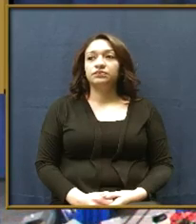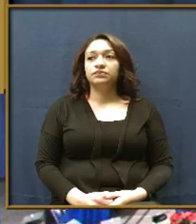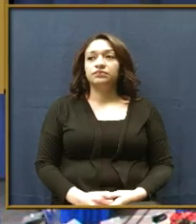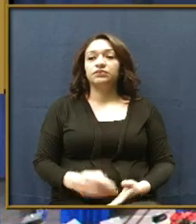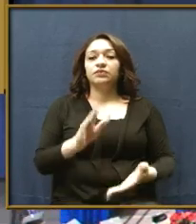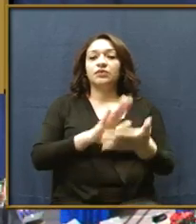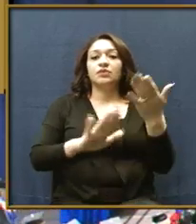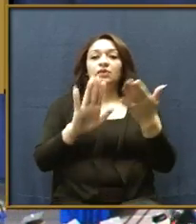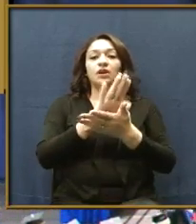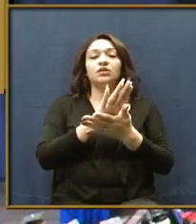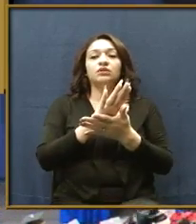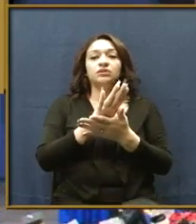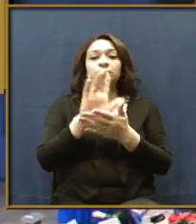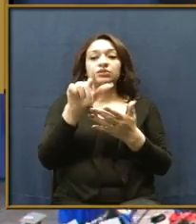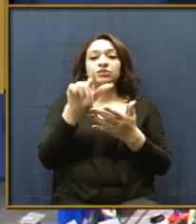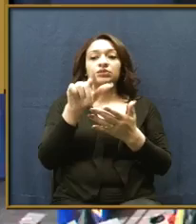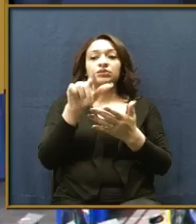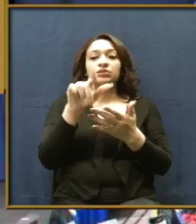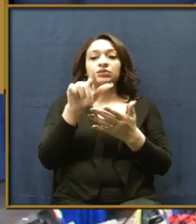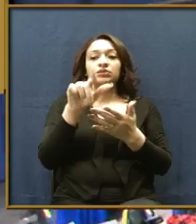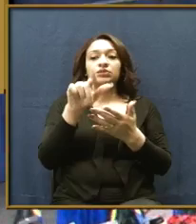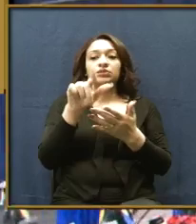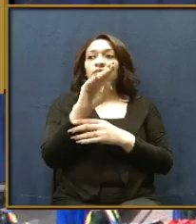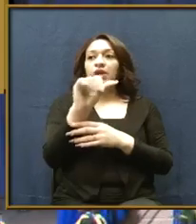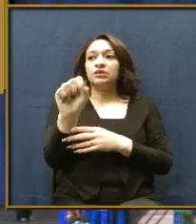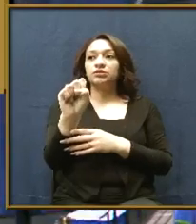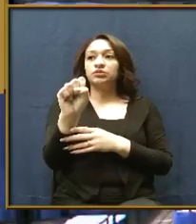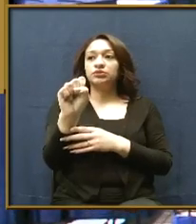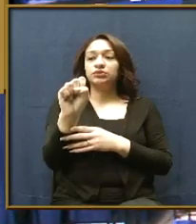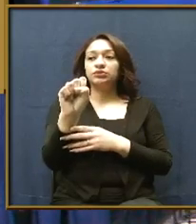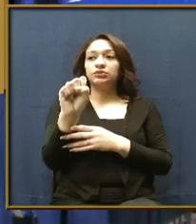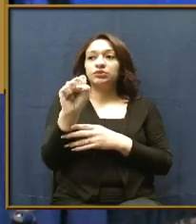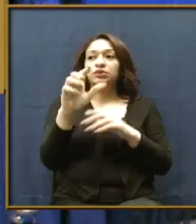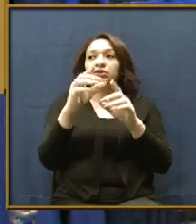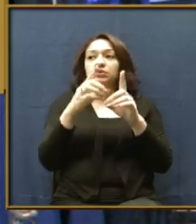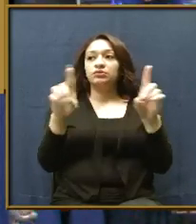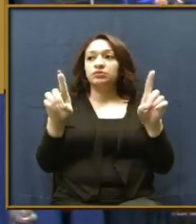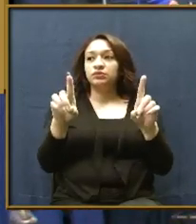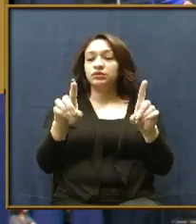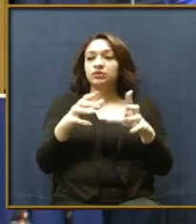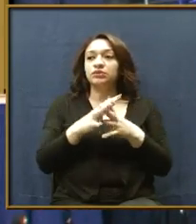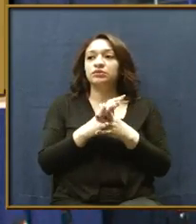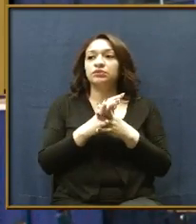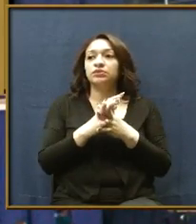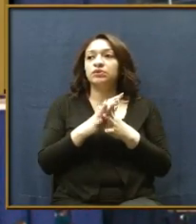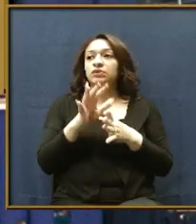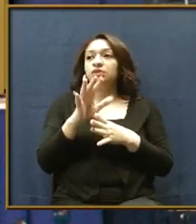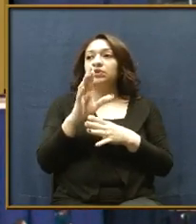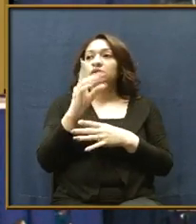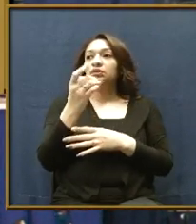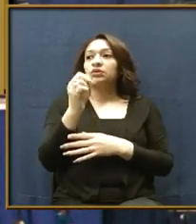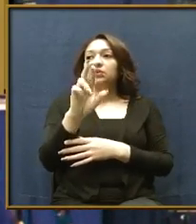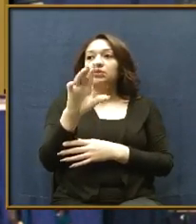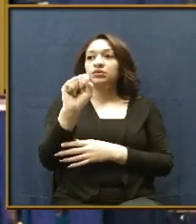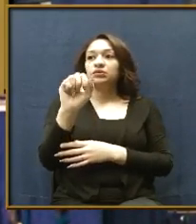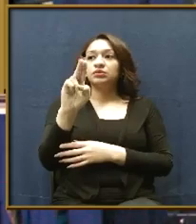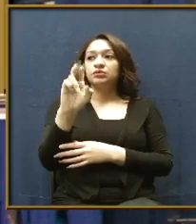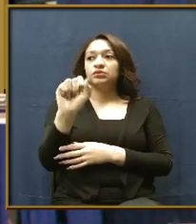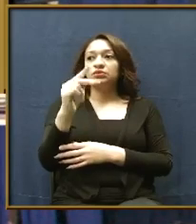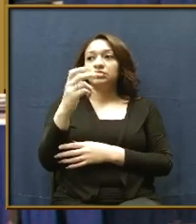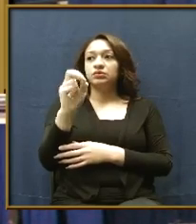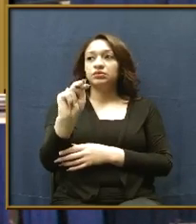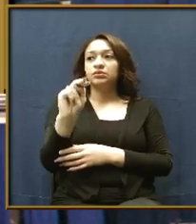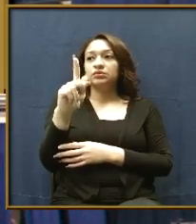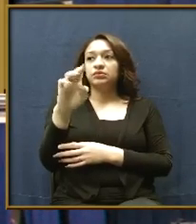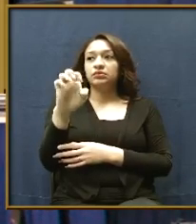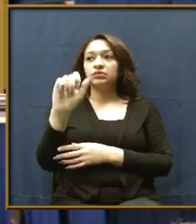Graduate Studies. Leading the master's candidate, Health and Human Services, is Dr. Leslie Mayrand, to my left. Dean of